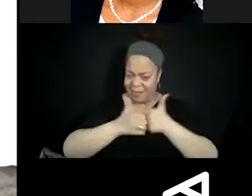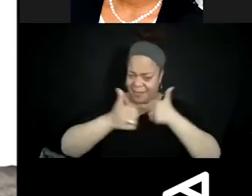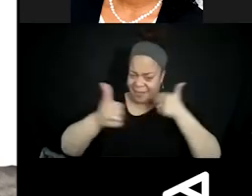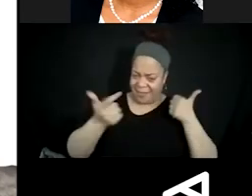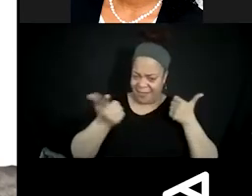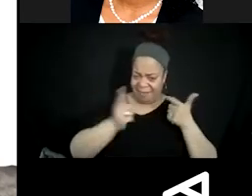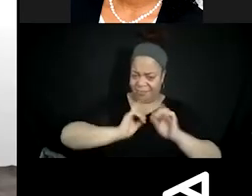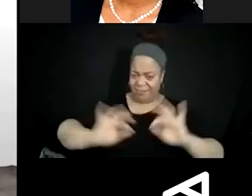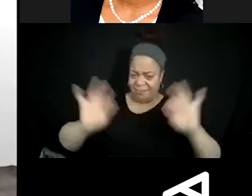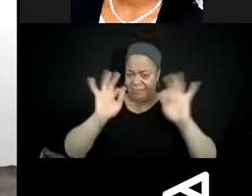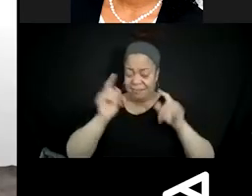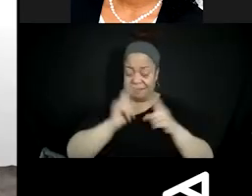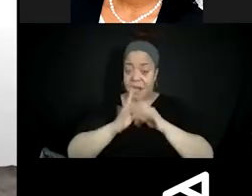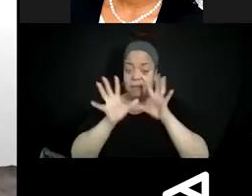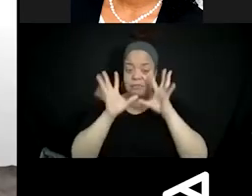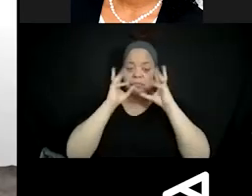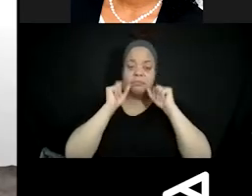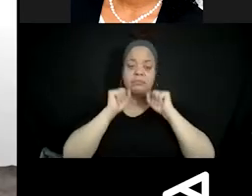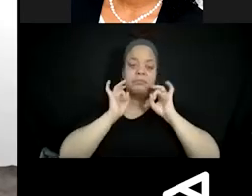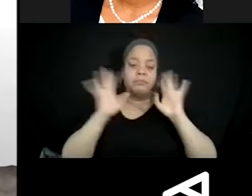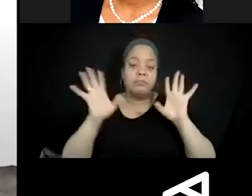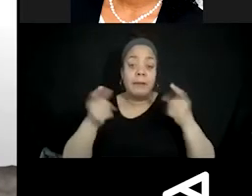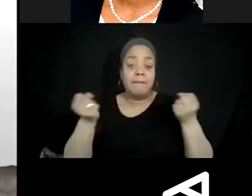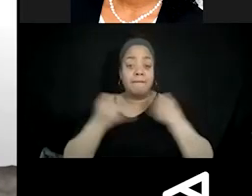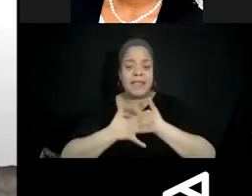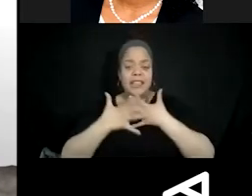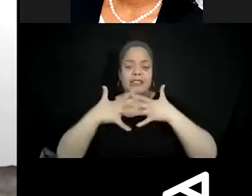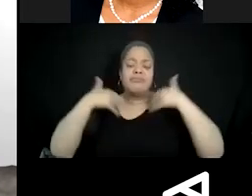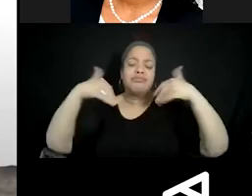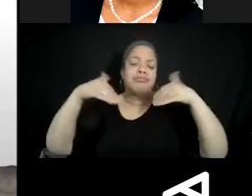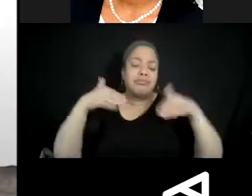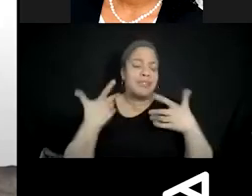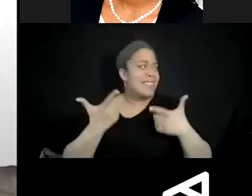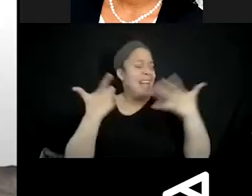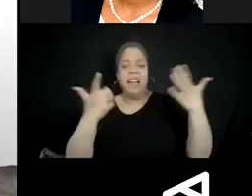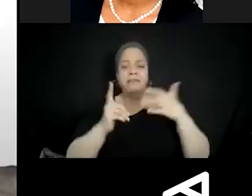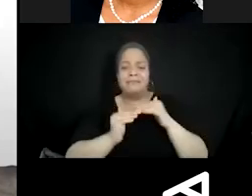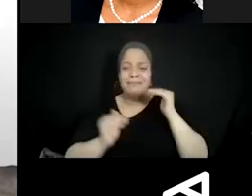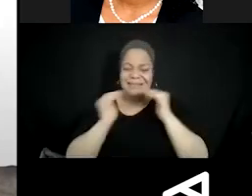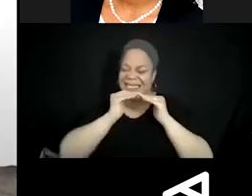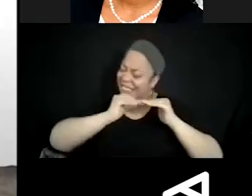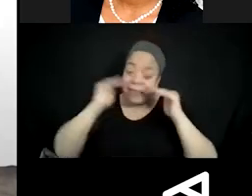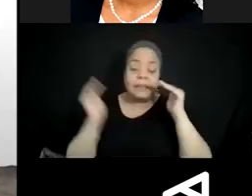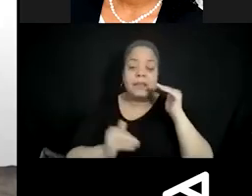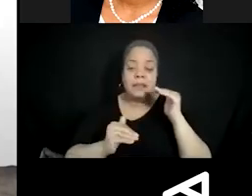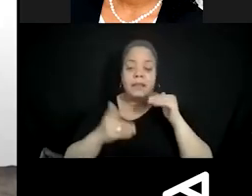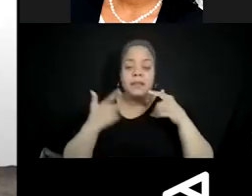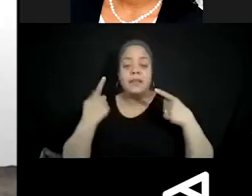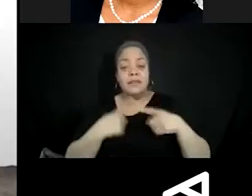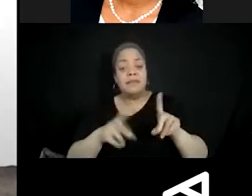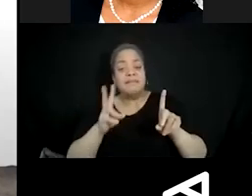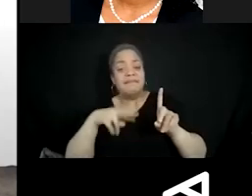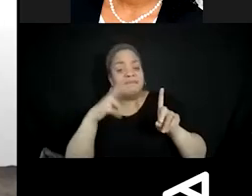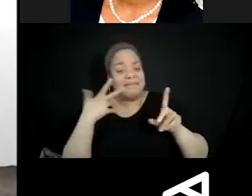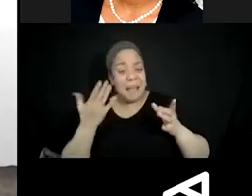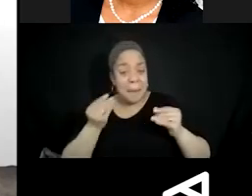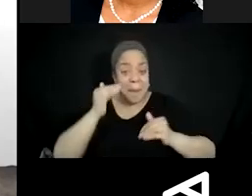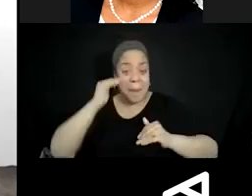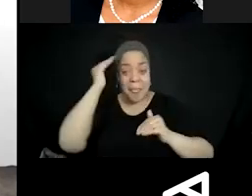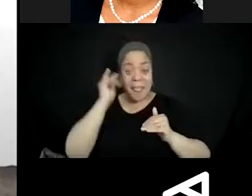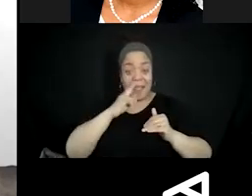Black children. The claims perpetuated by DiIulio were discriminatory, misguided, and above all, false.